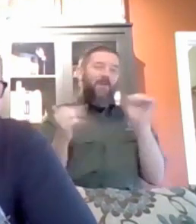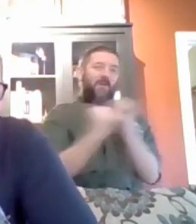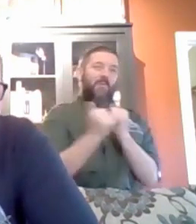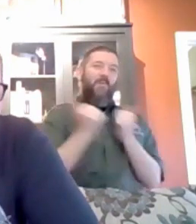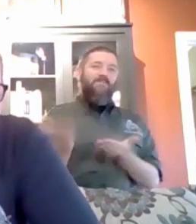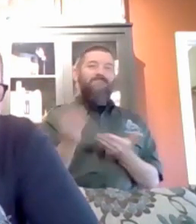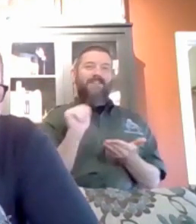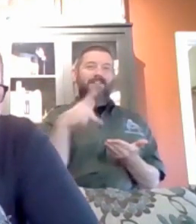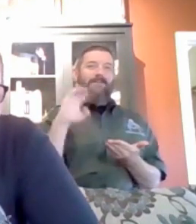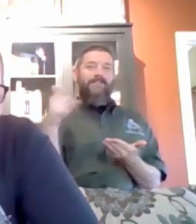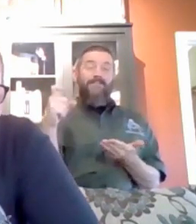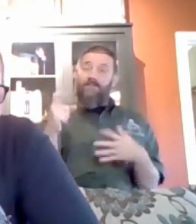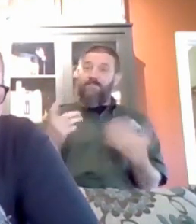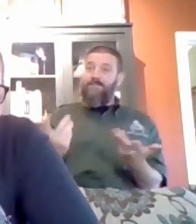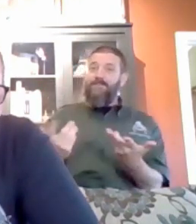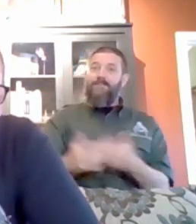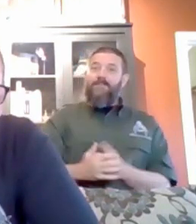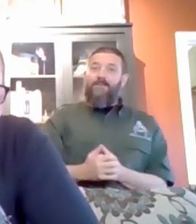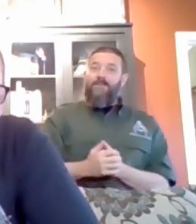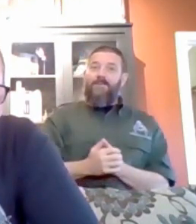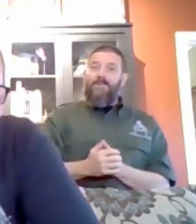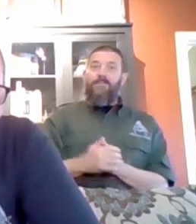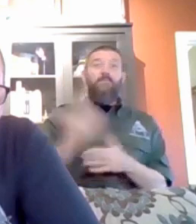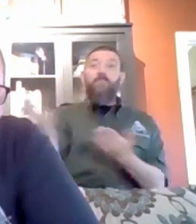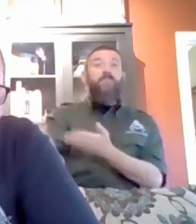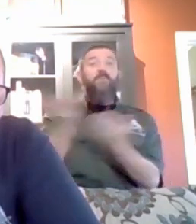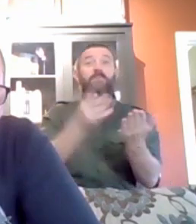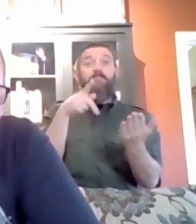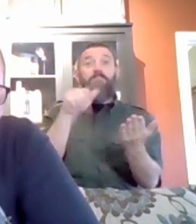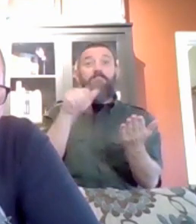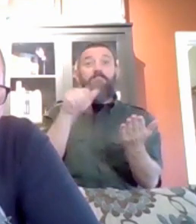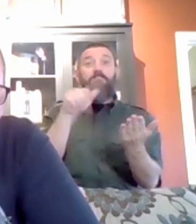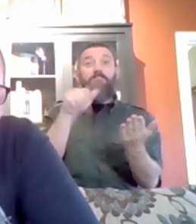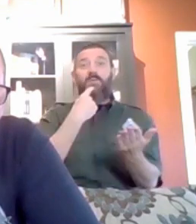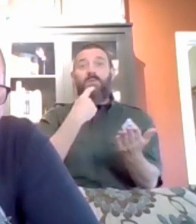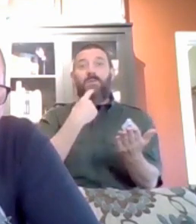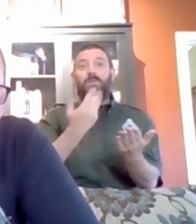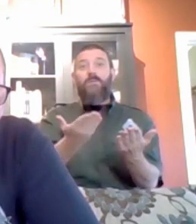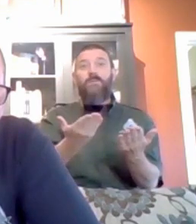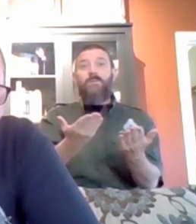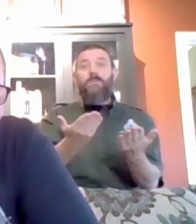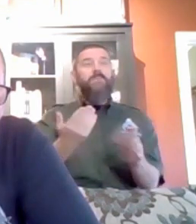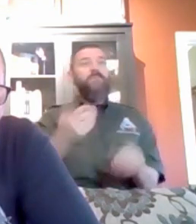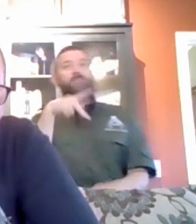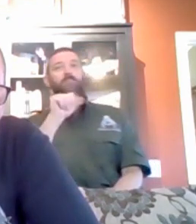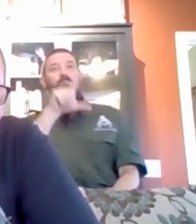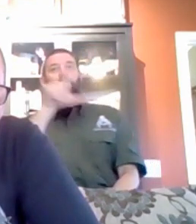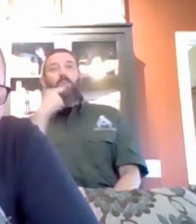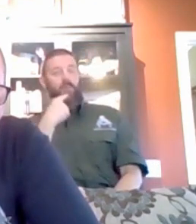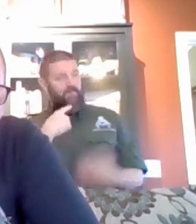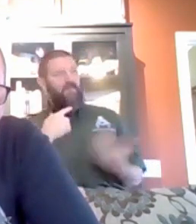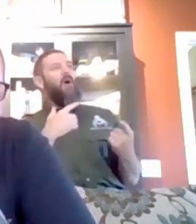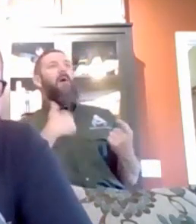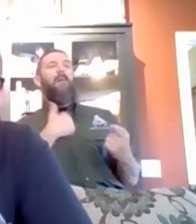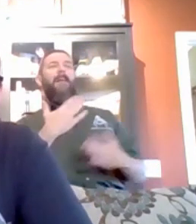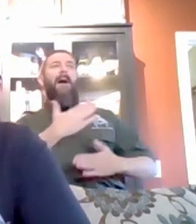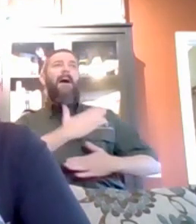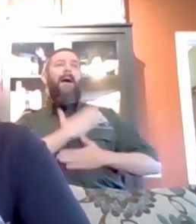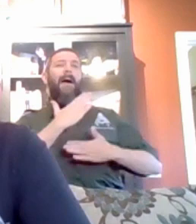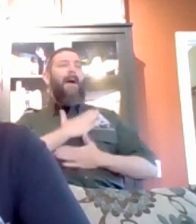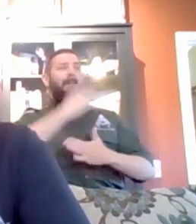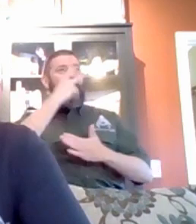I know we have. Oh, I'm sorry, Paula. No, I was going to say I'm so happy that so many adults attended